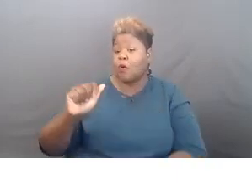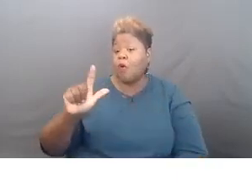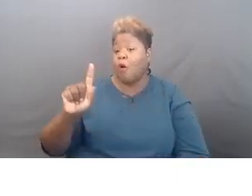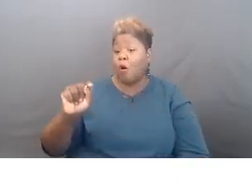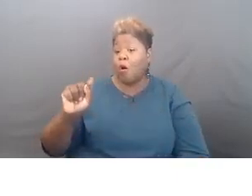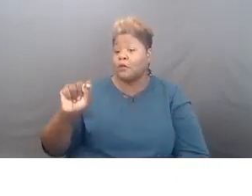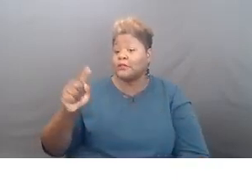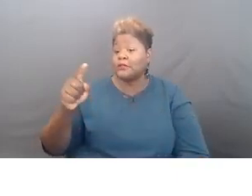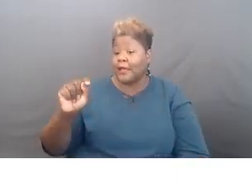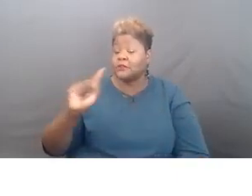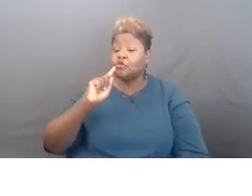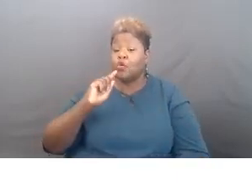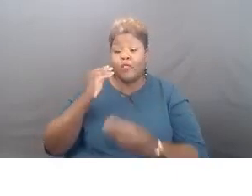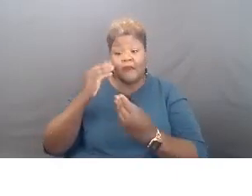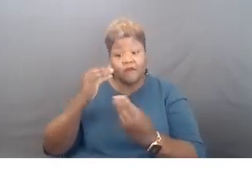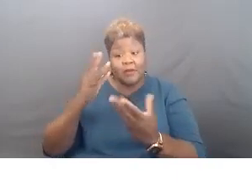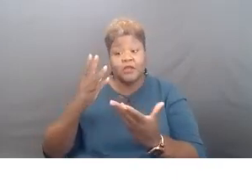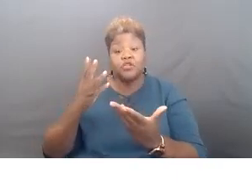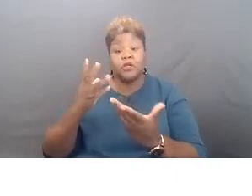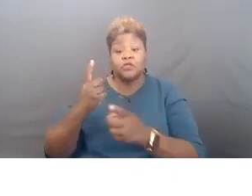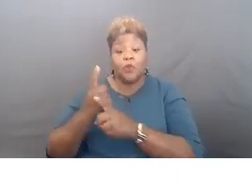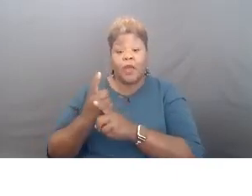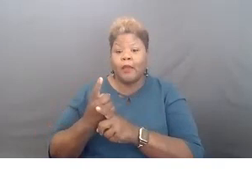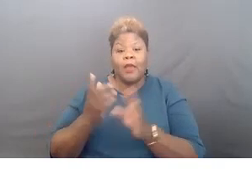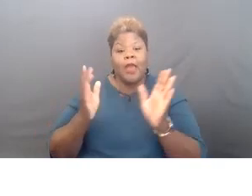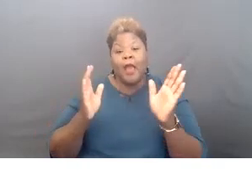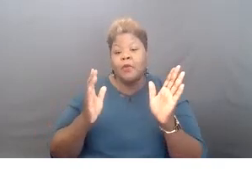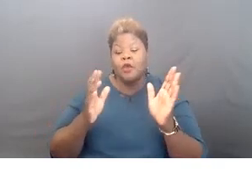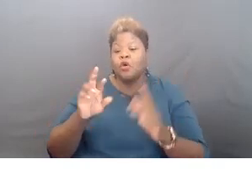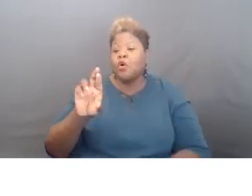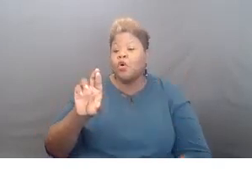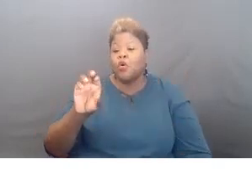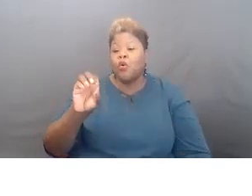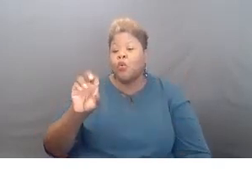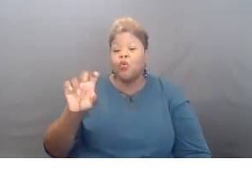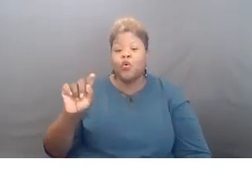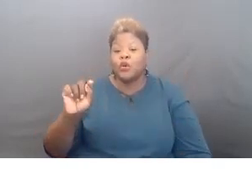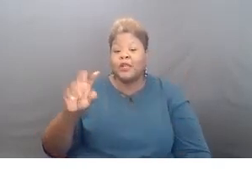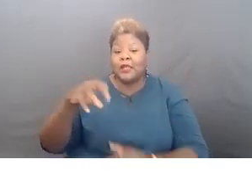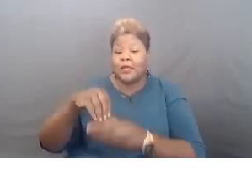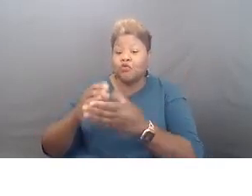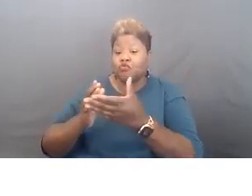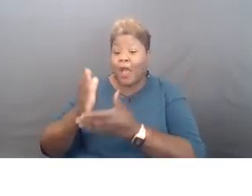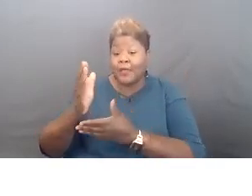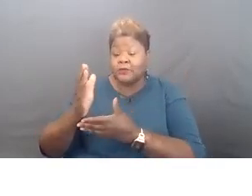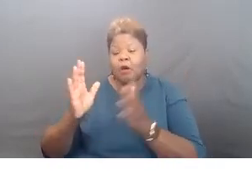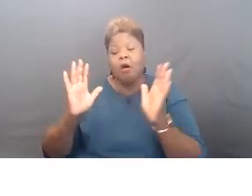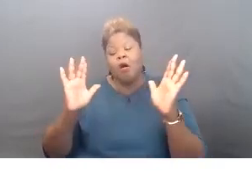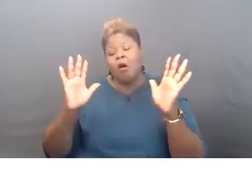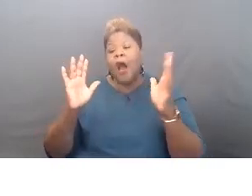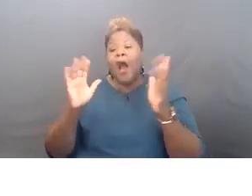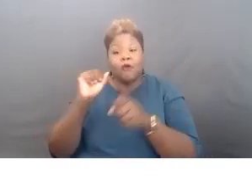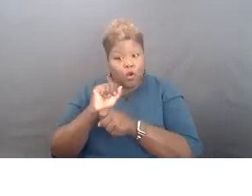is accommodating. And then Rooted in Rights, I just can't sing their praises enough. They are technically a part of the P&A system. I've worked